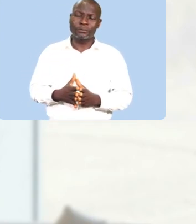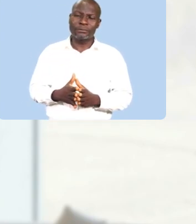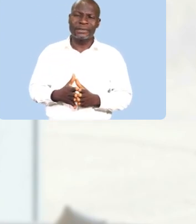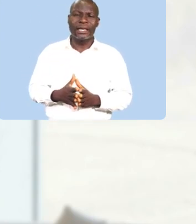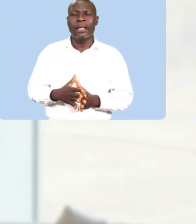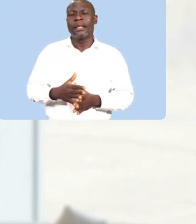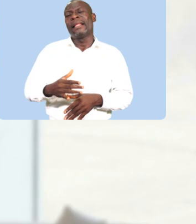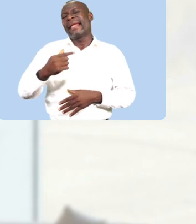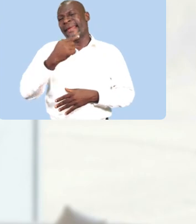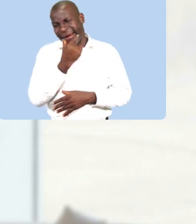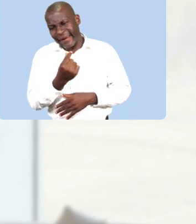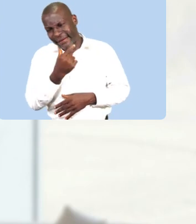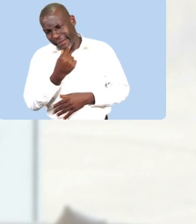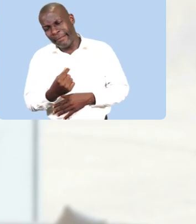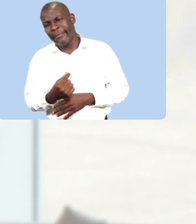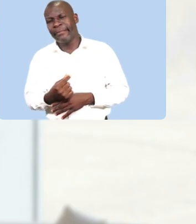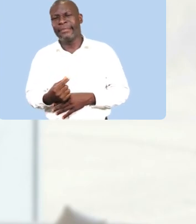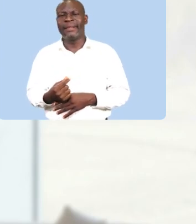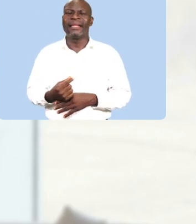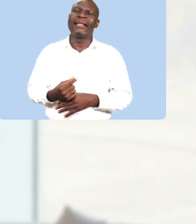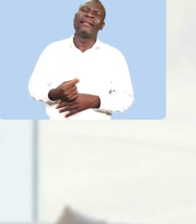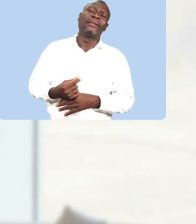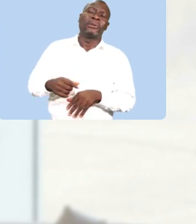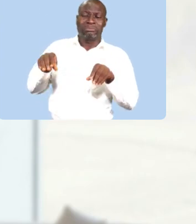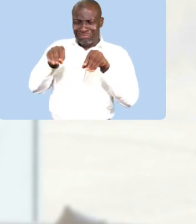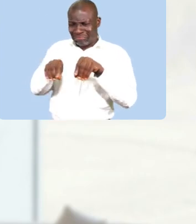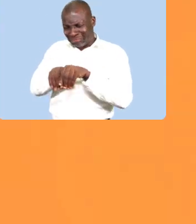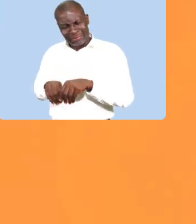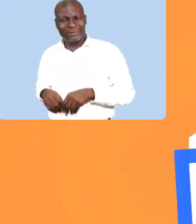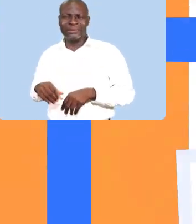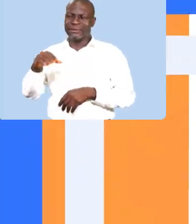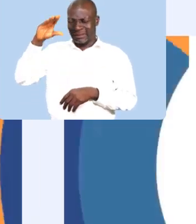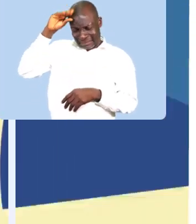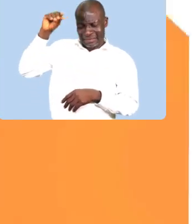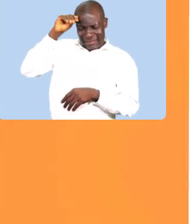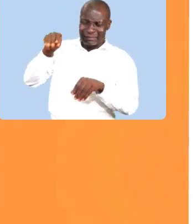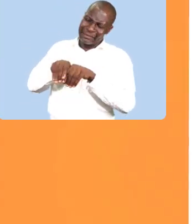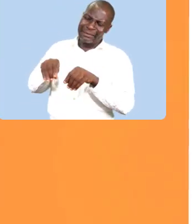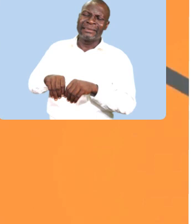gayism and lesbianism and uncleanness.